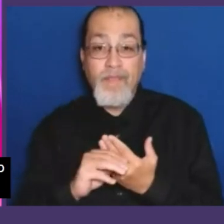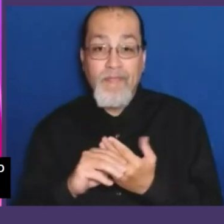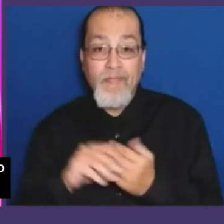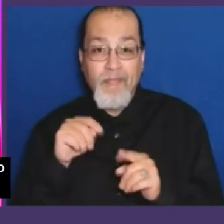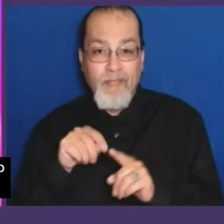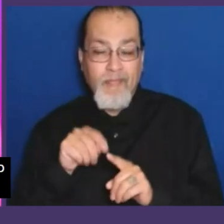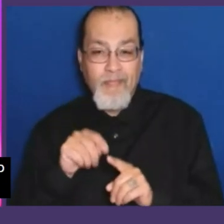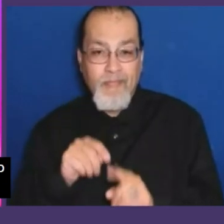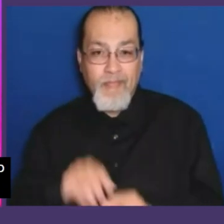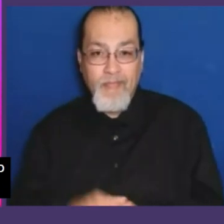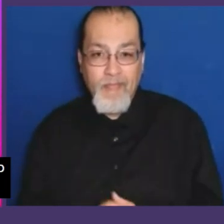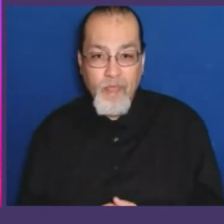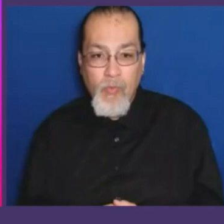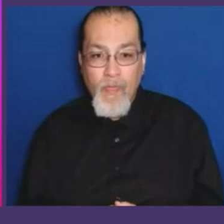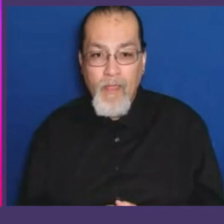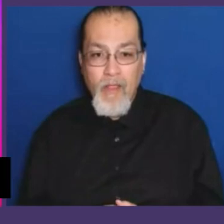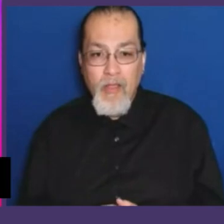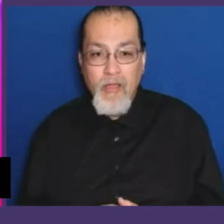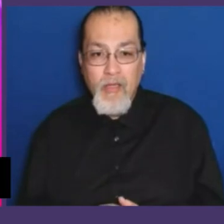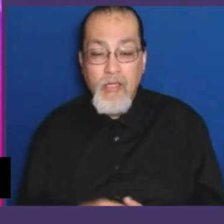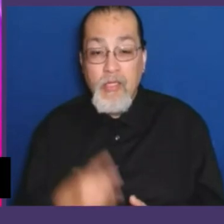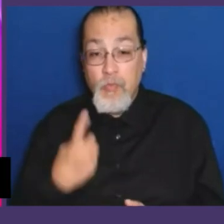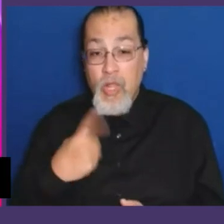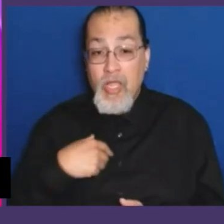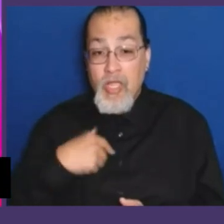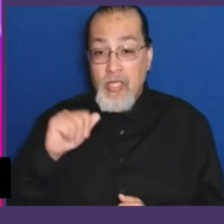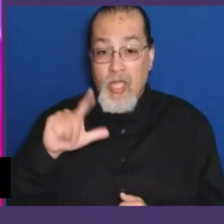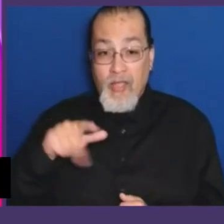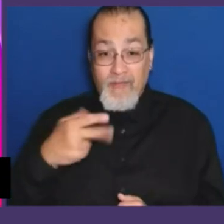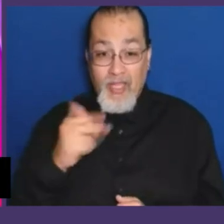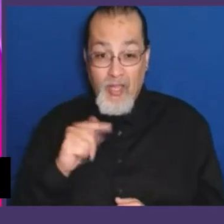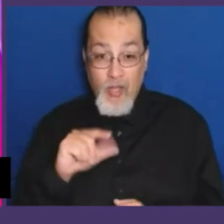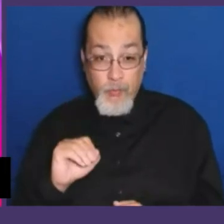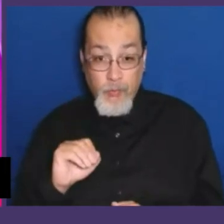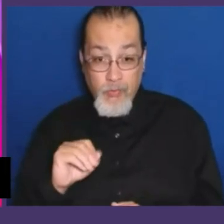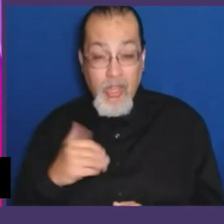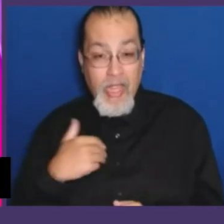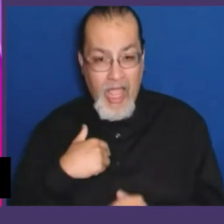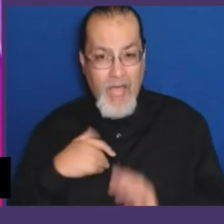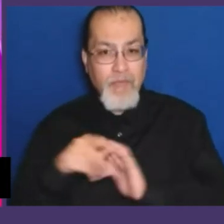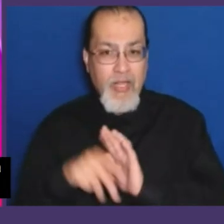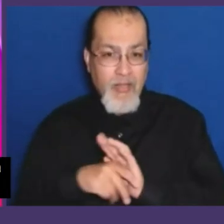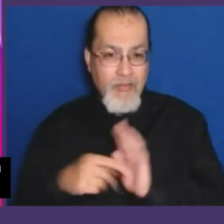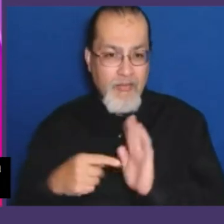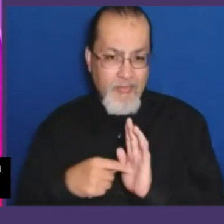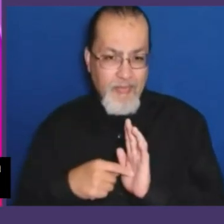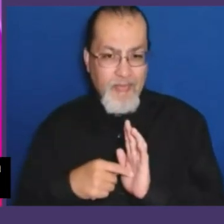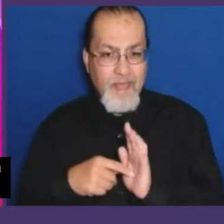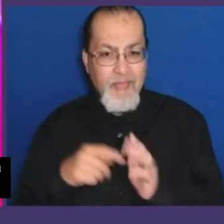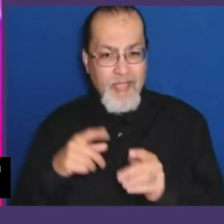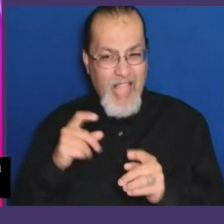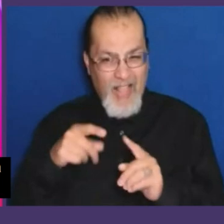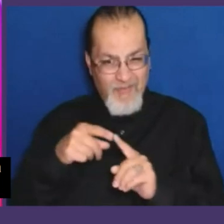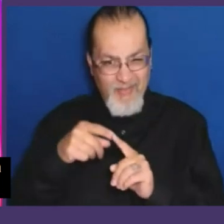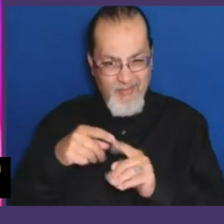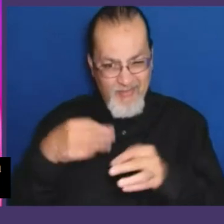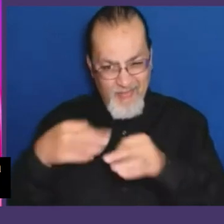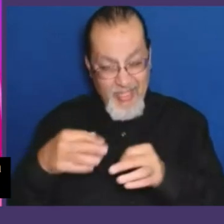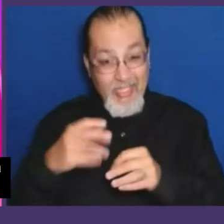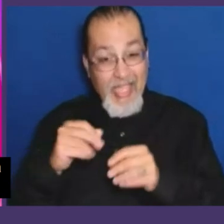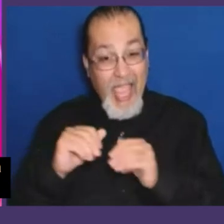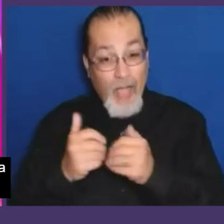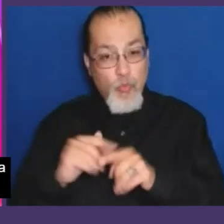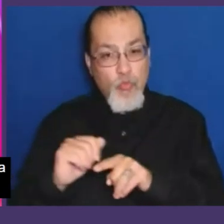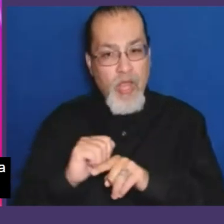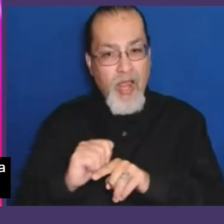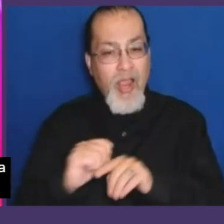the next stone when it plays Go, and this policy was trained originally by imitating humans. But in addition to this policy, it also